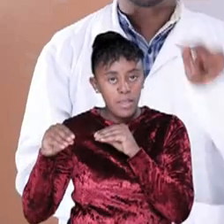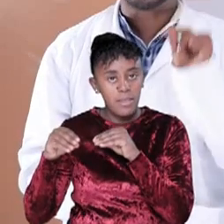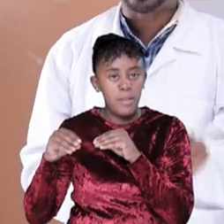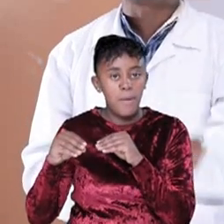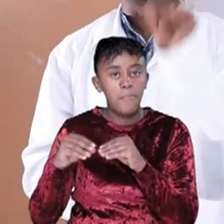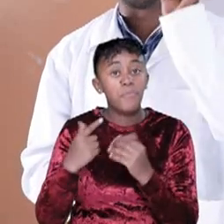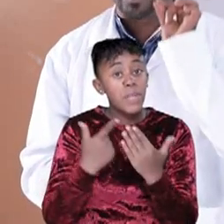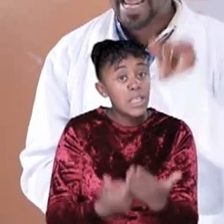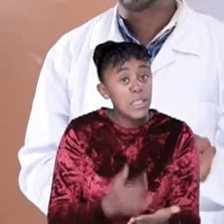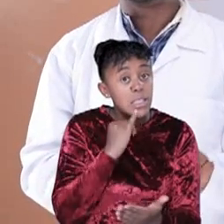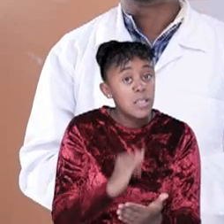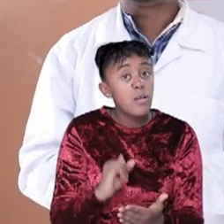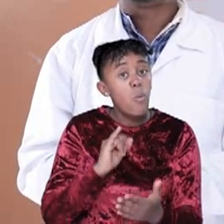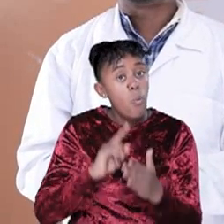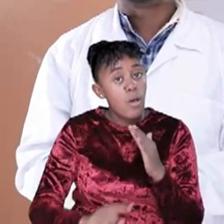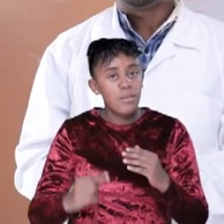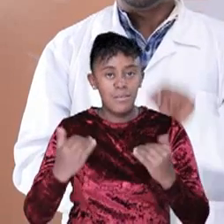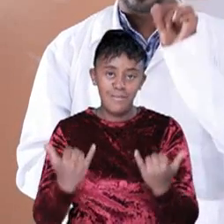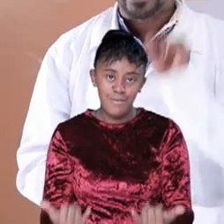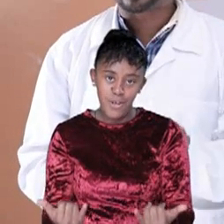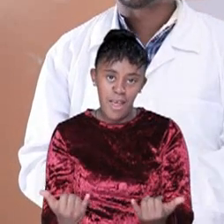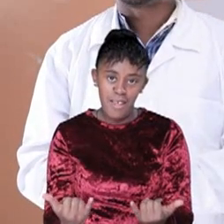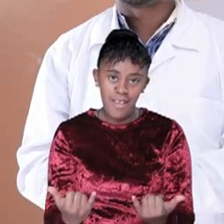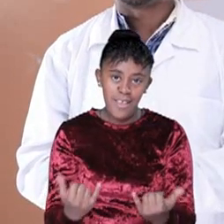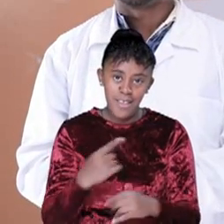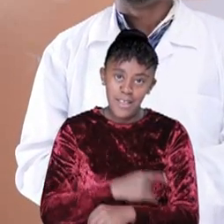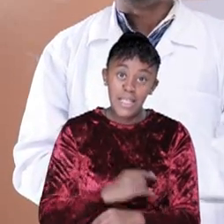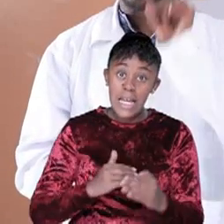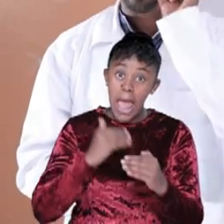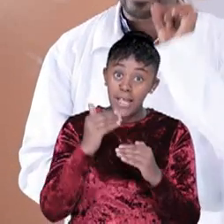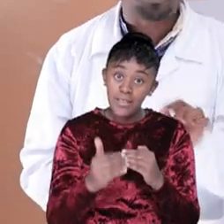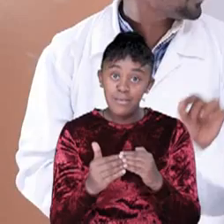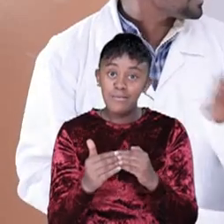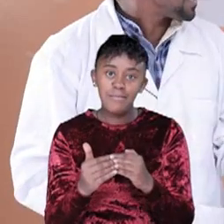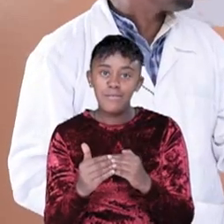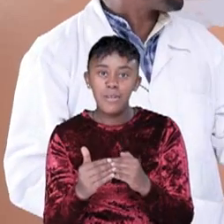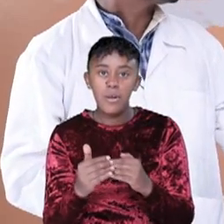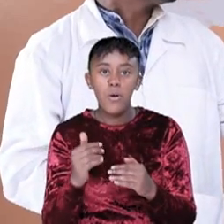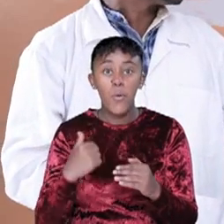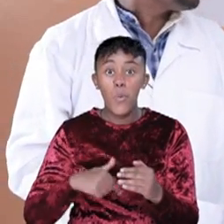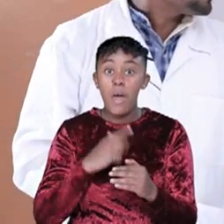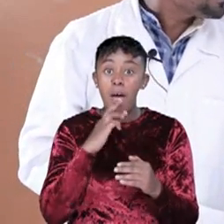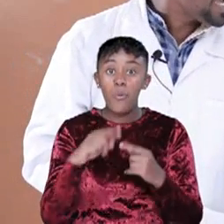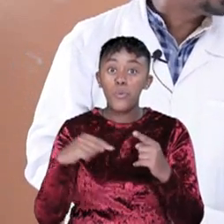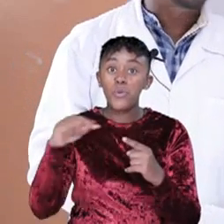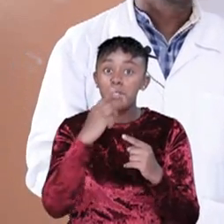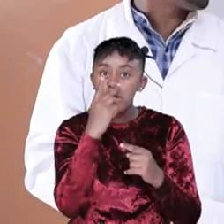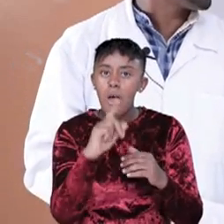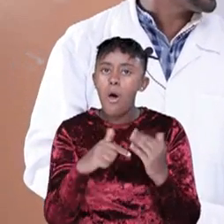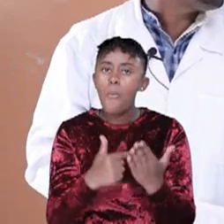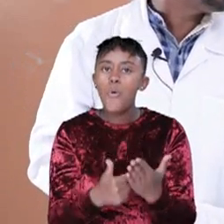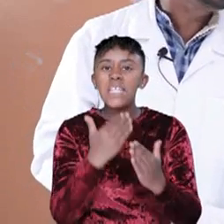this is what I have for today. Next, we are going to see about